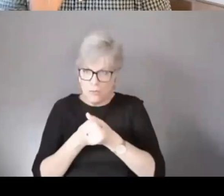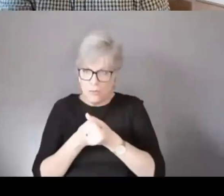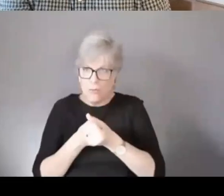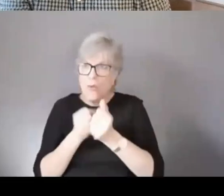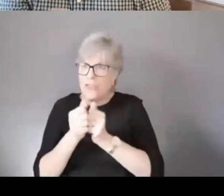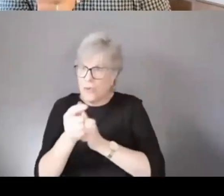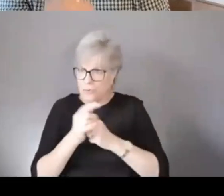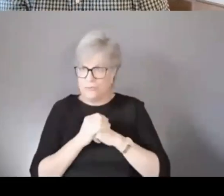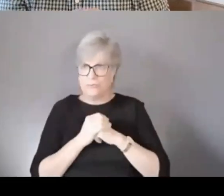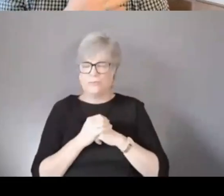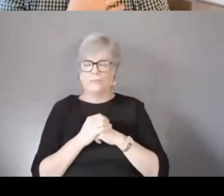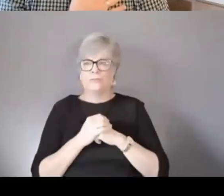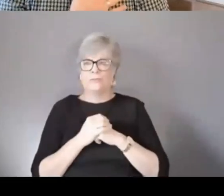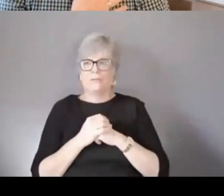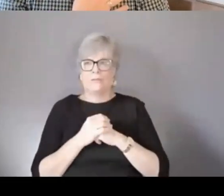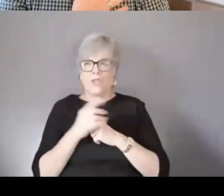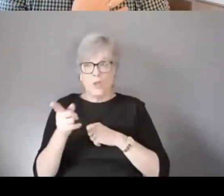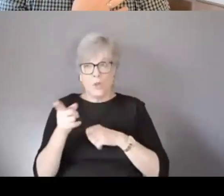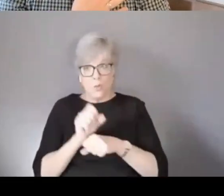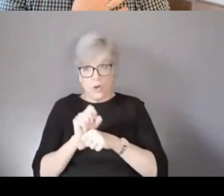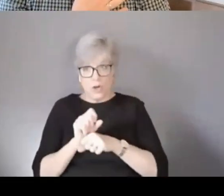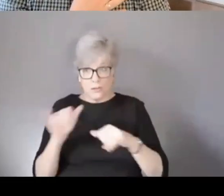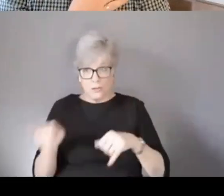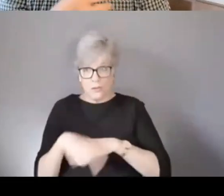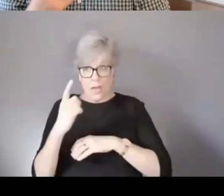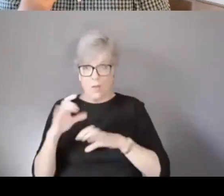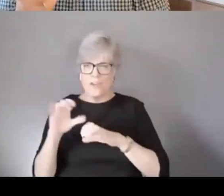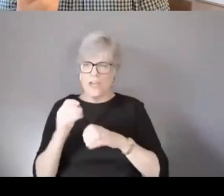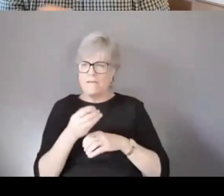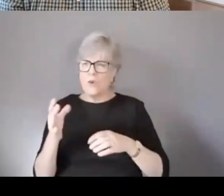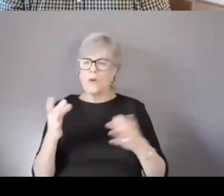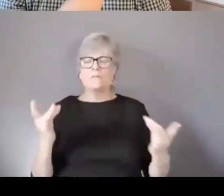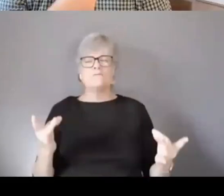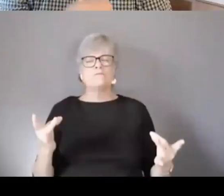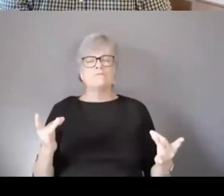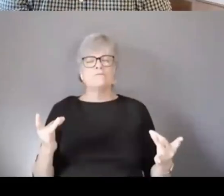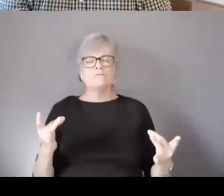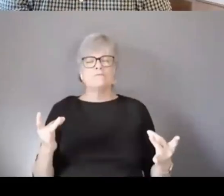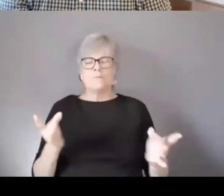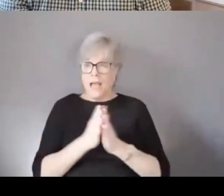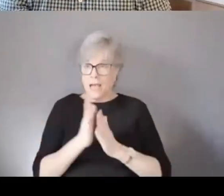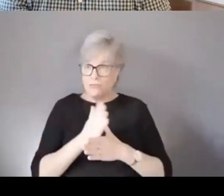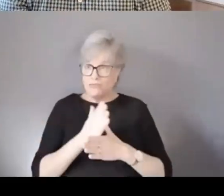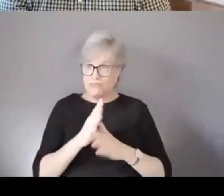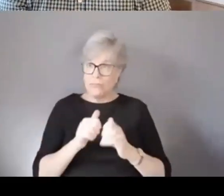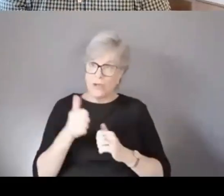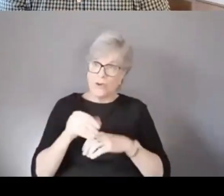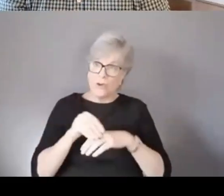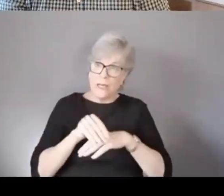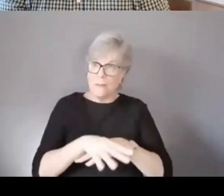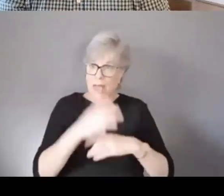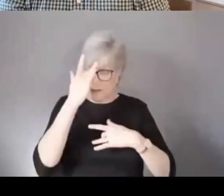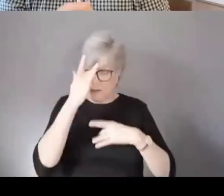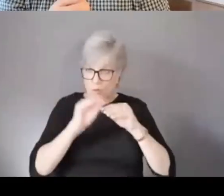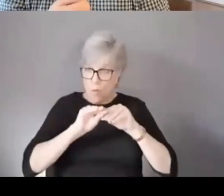right? Part of this, you've worked today, we've done a couple of guided meditations. I've asked you to share about your own impact of COVID on